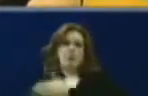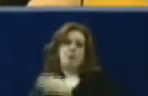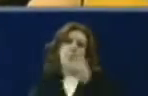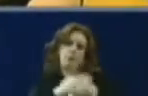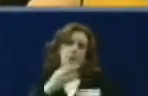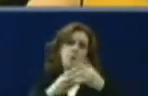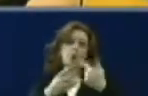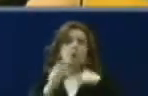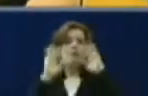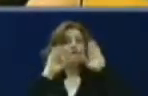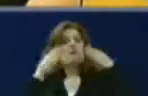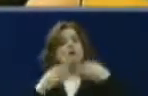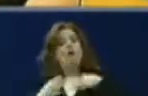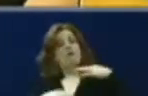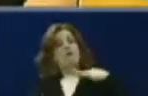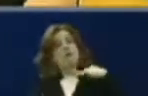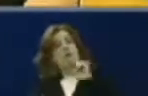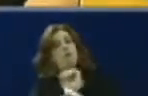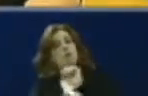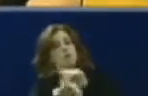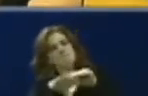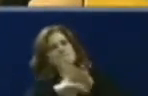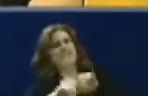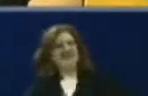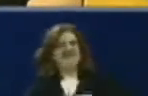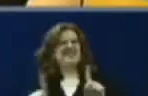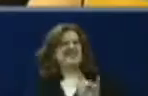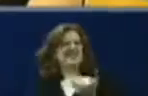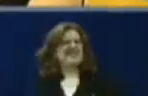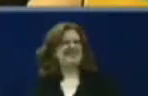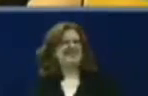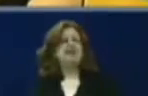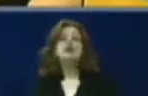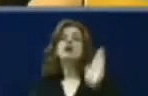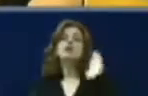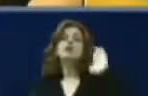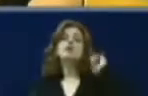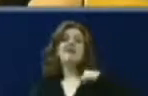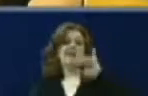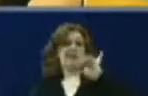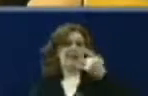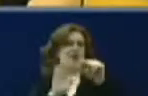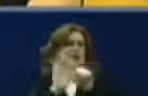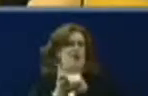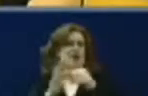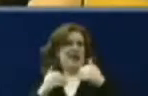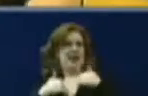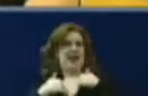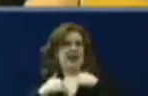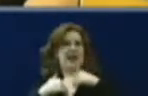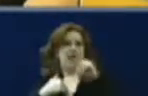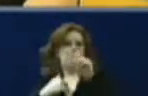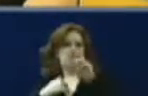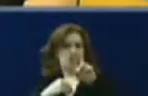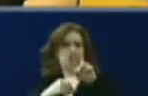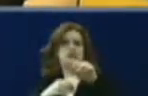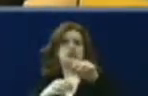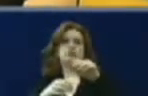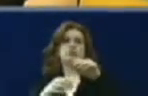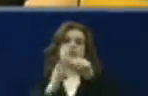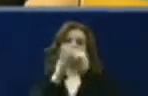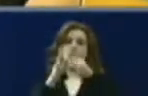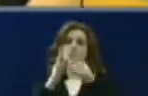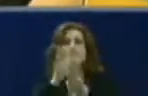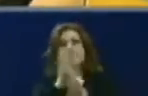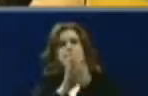We focus on volunteer work and how we can make a difference. In the past, our eighth graders have tutored students as well as developed